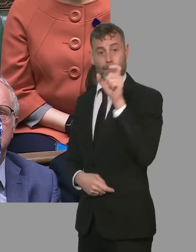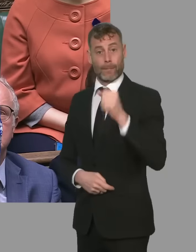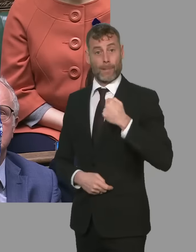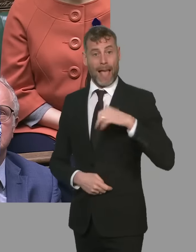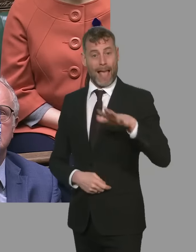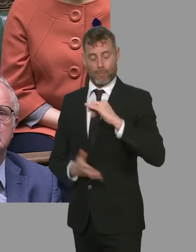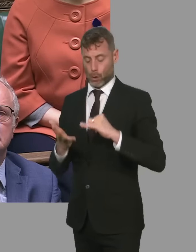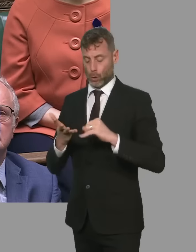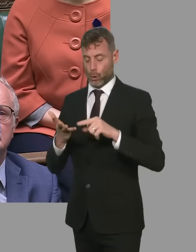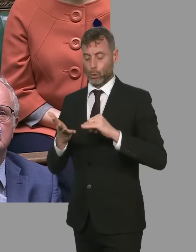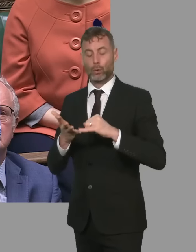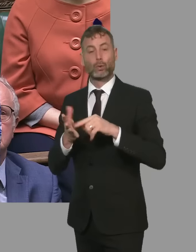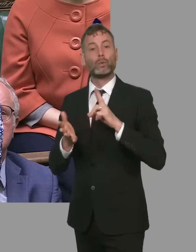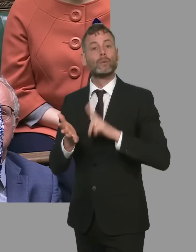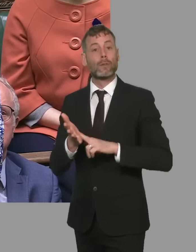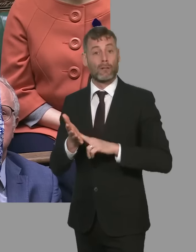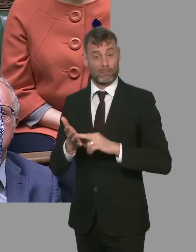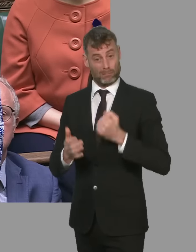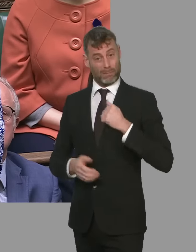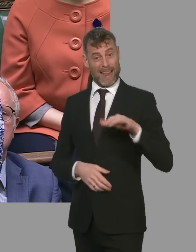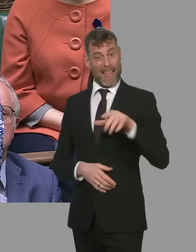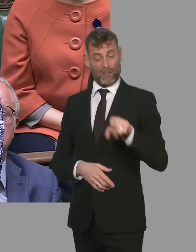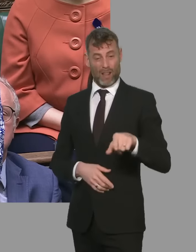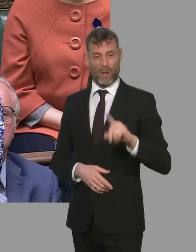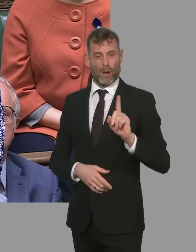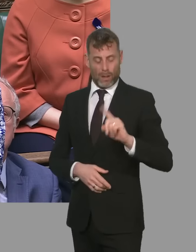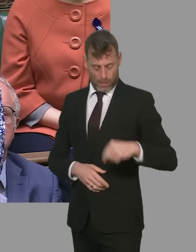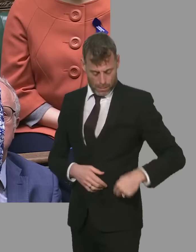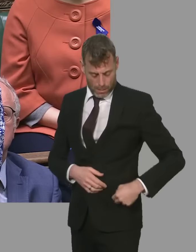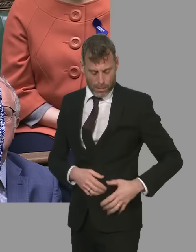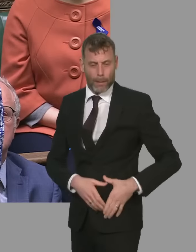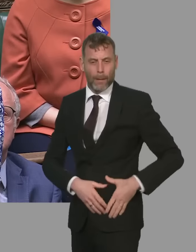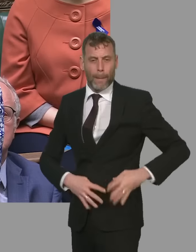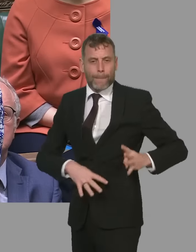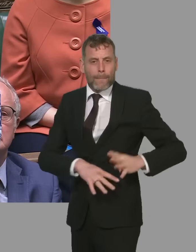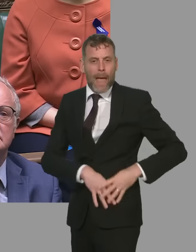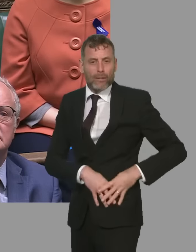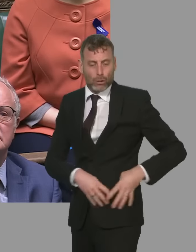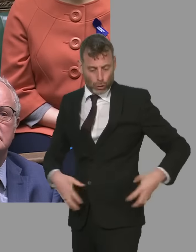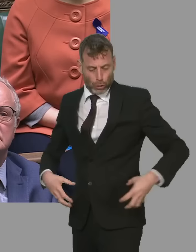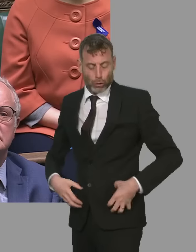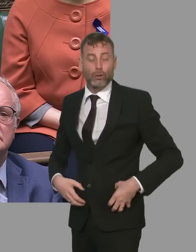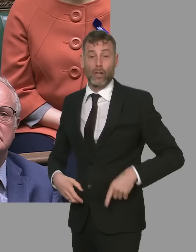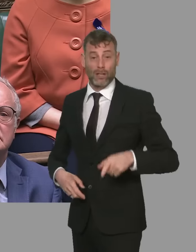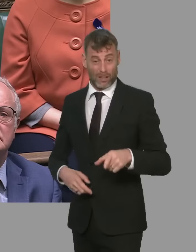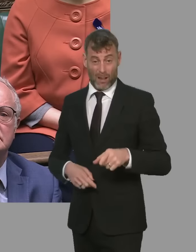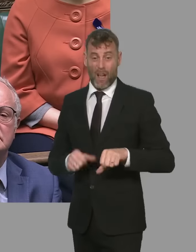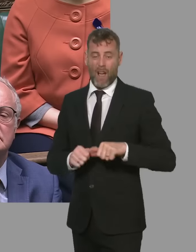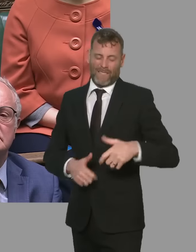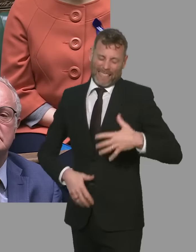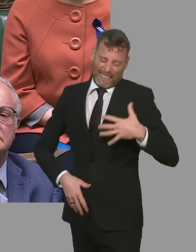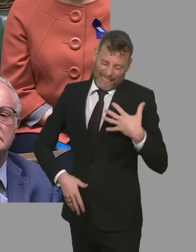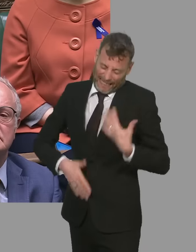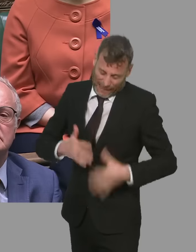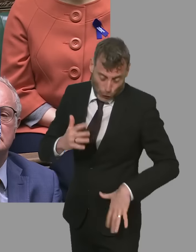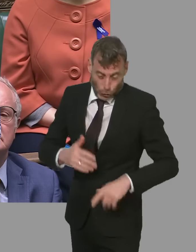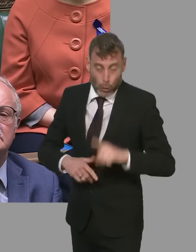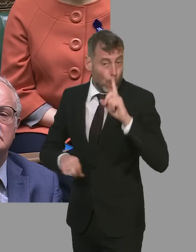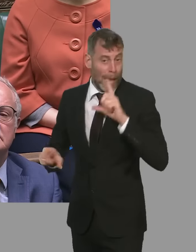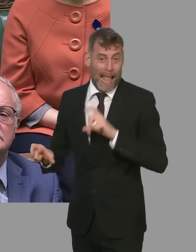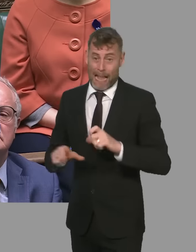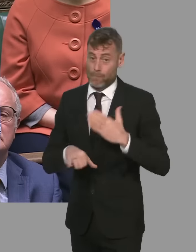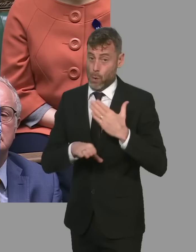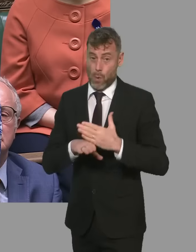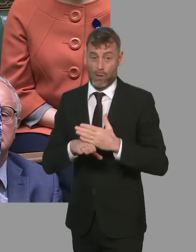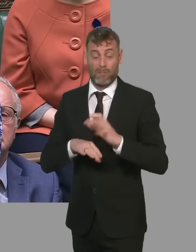mesh implant. She lost her business, her marriage, her health, and lives in constant 24-hour pain. I'd like